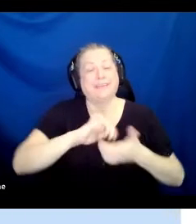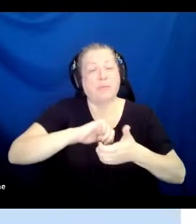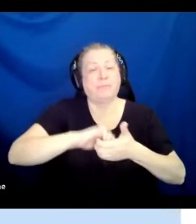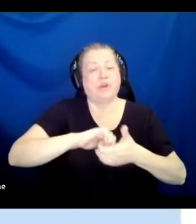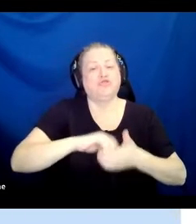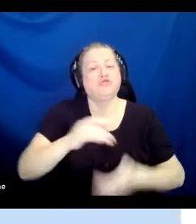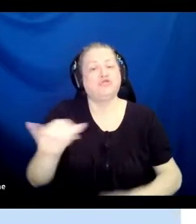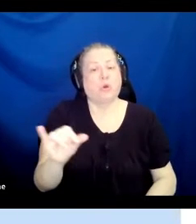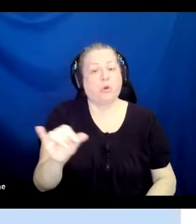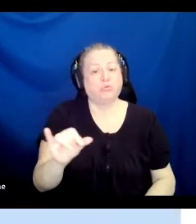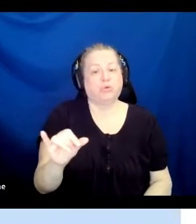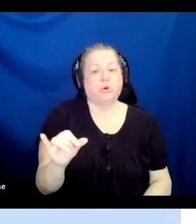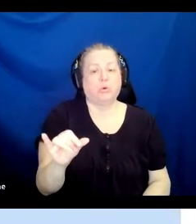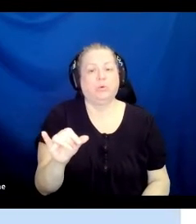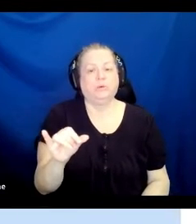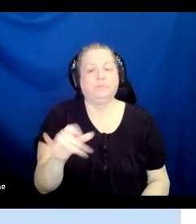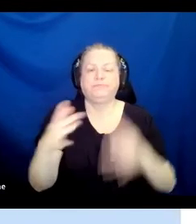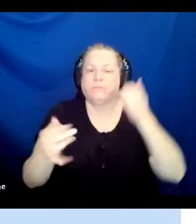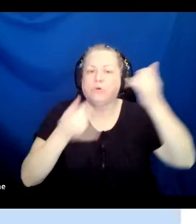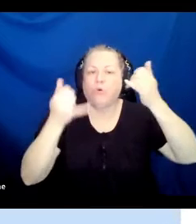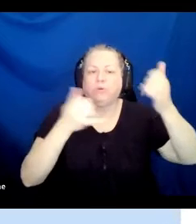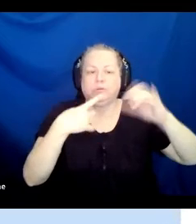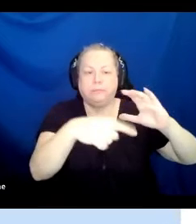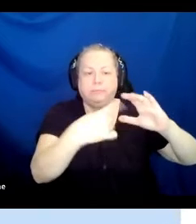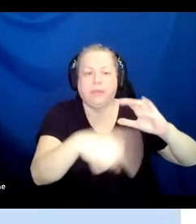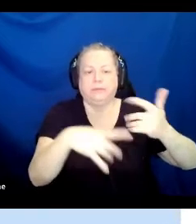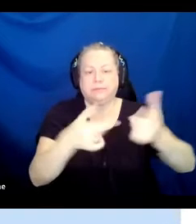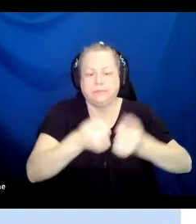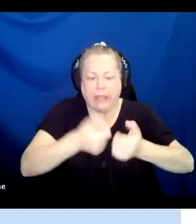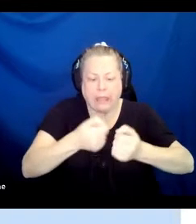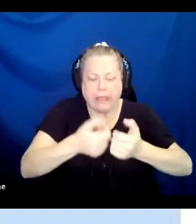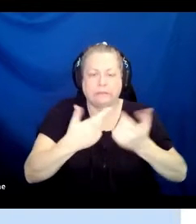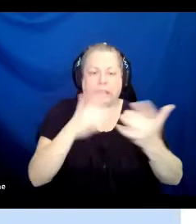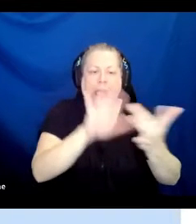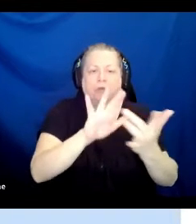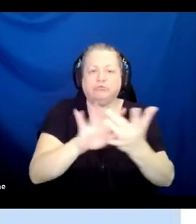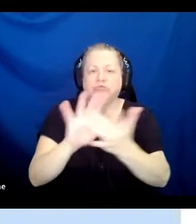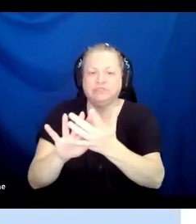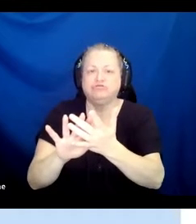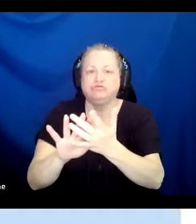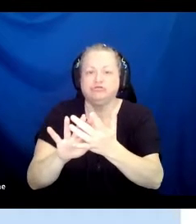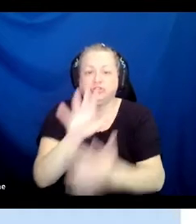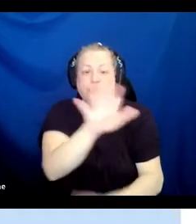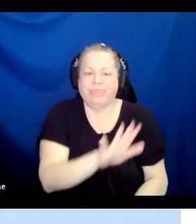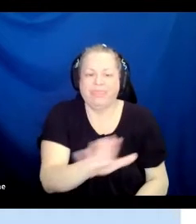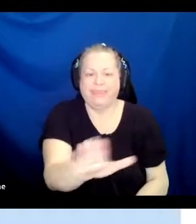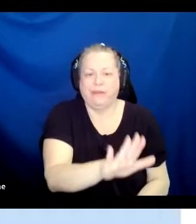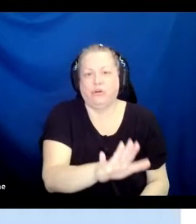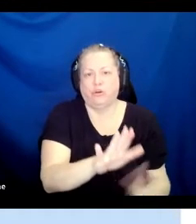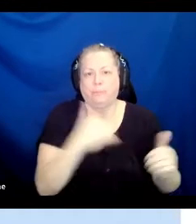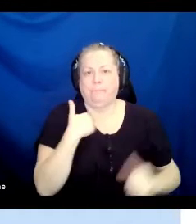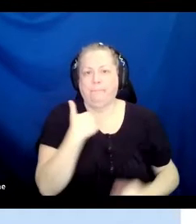are conducting calls, emails, texts, outreach to their members.